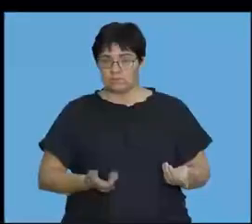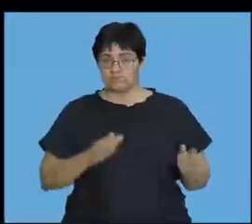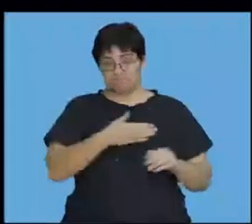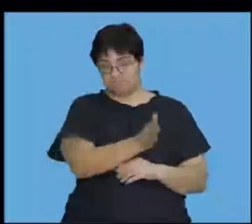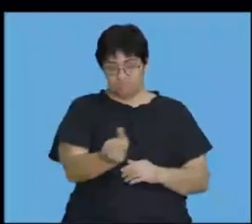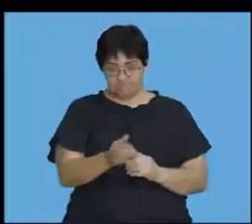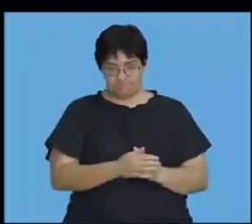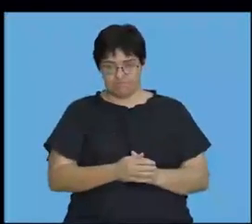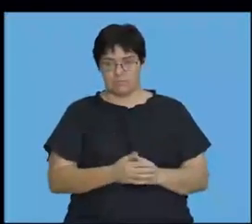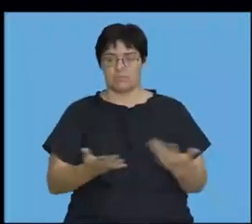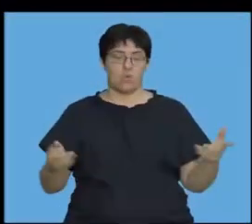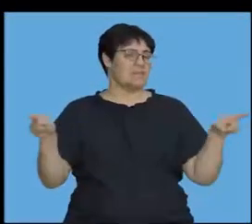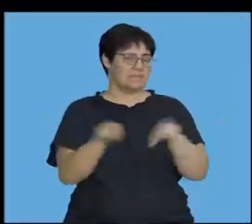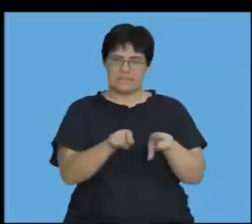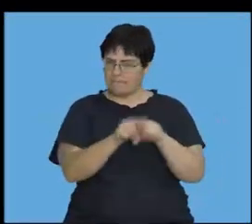So,